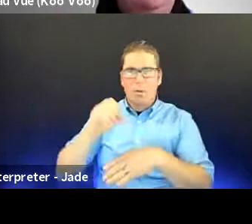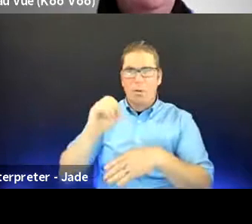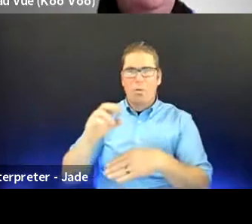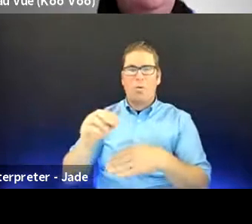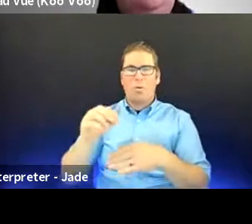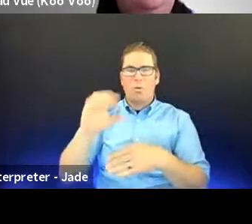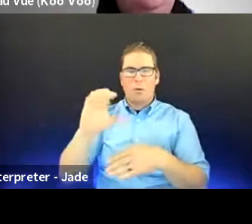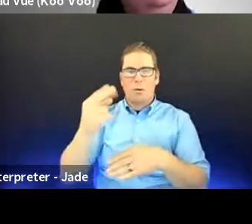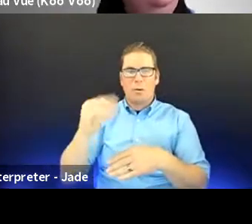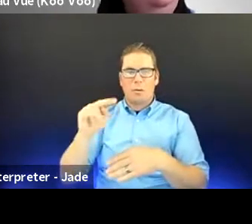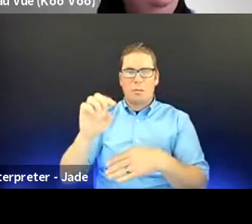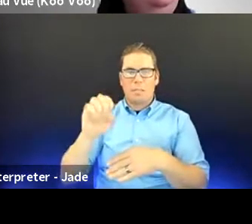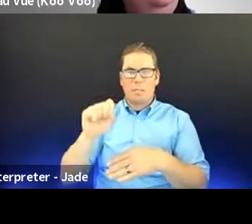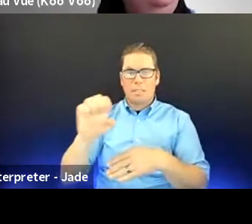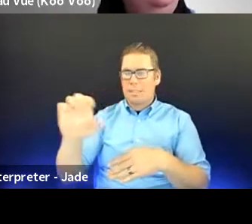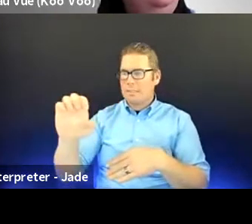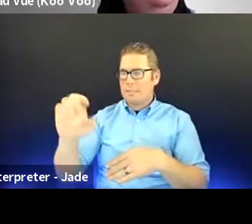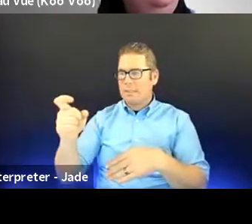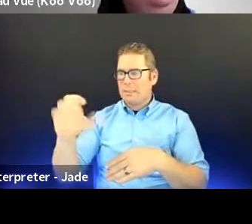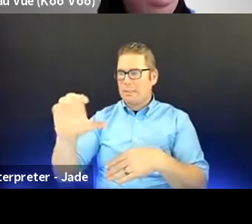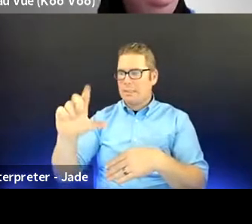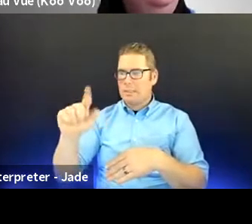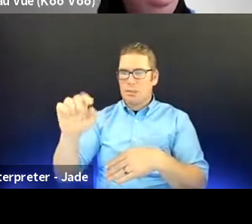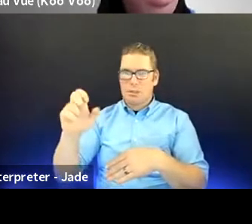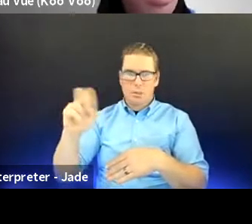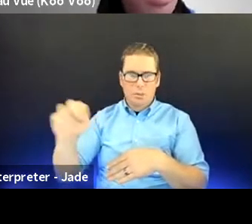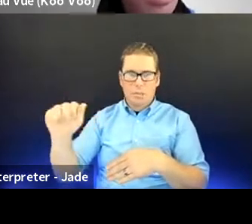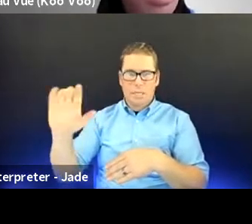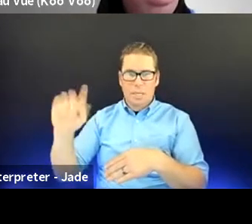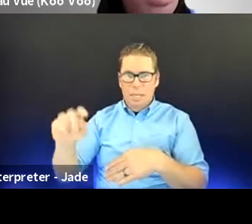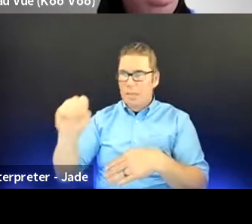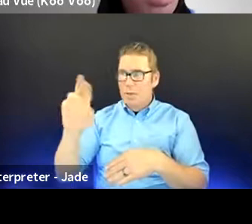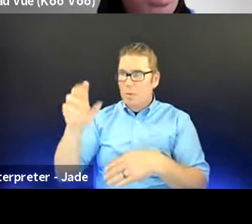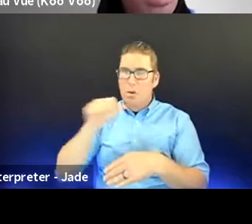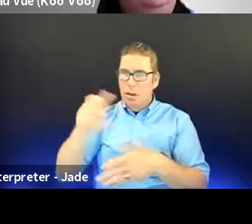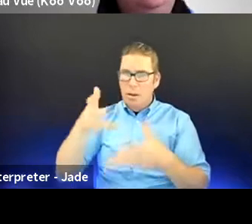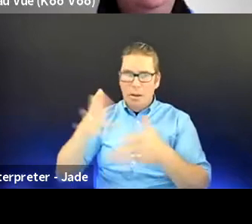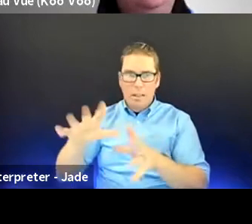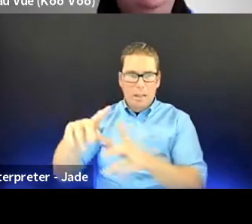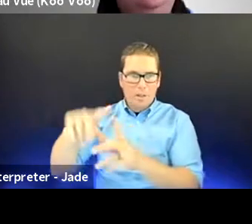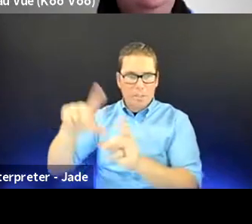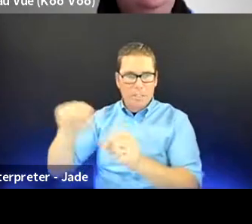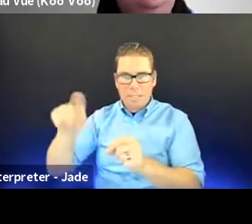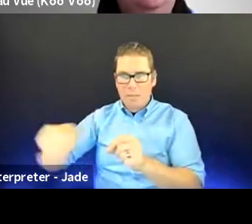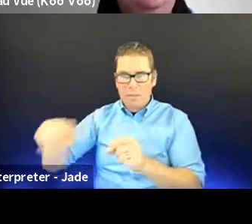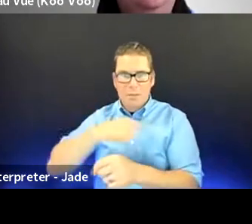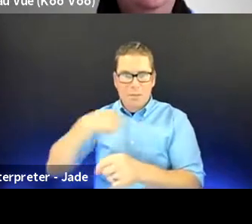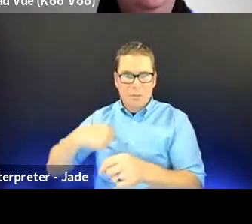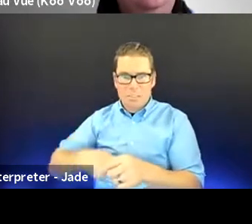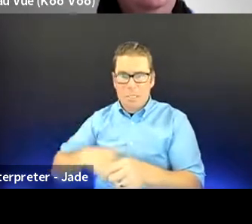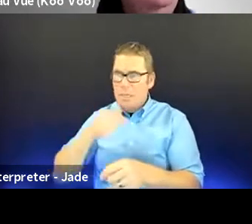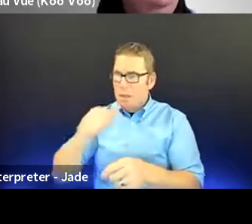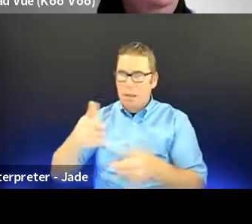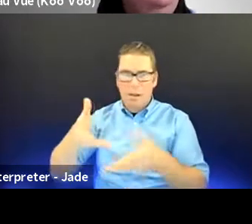for Asians, Japanese and Chinese to buy land if they were immigrants, to the incarceration of Japanese Americans.